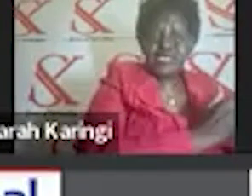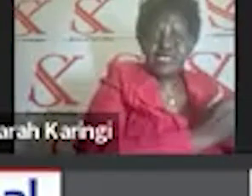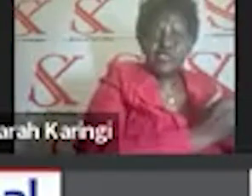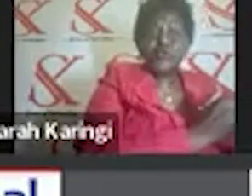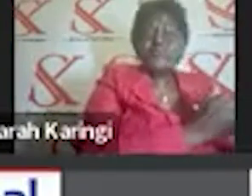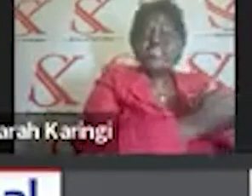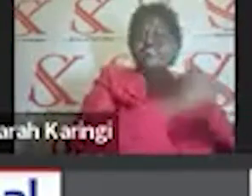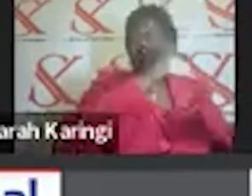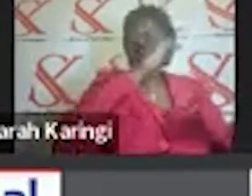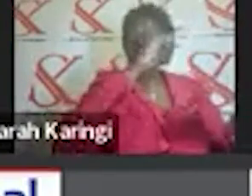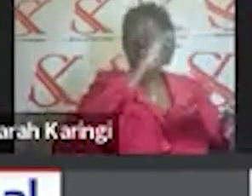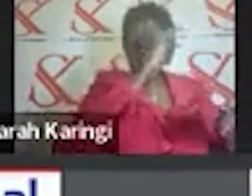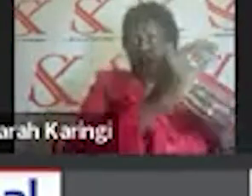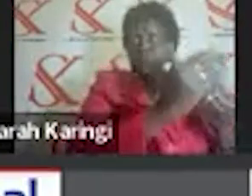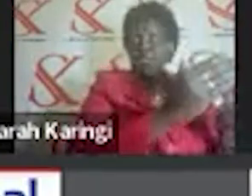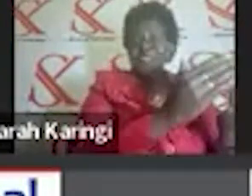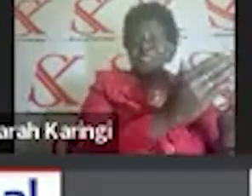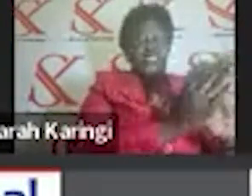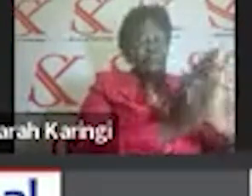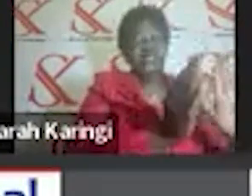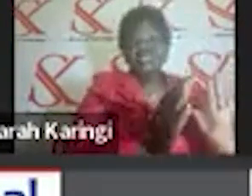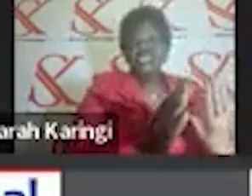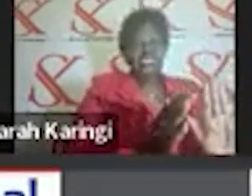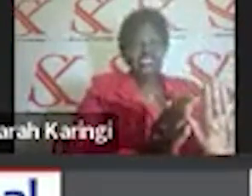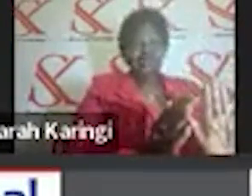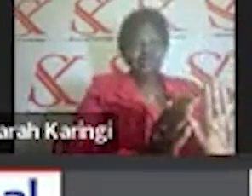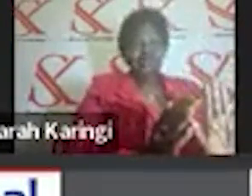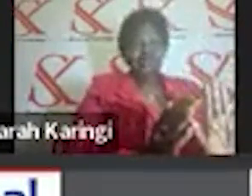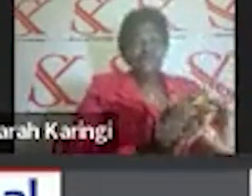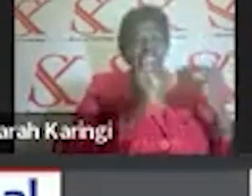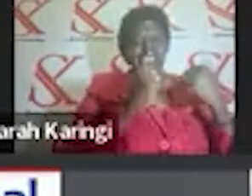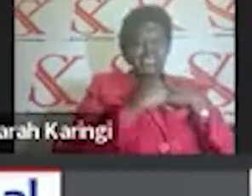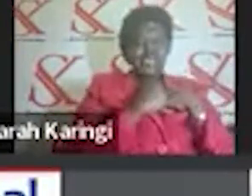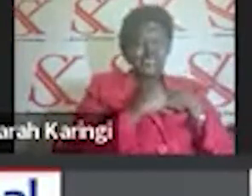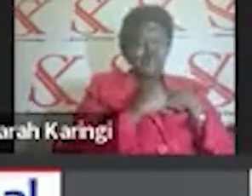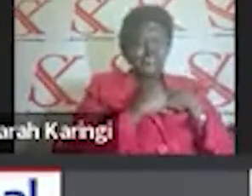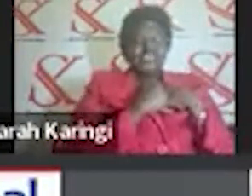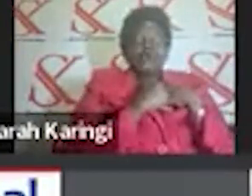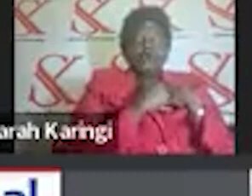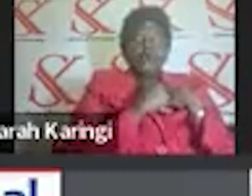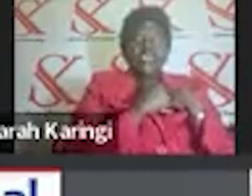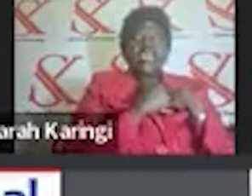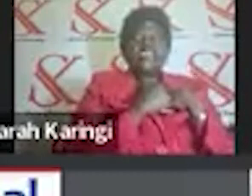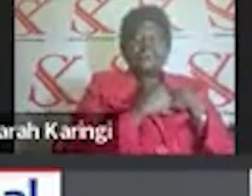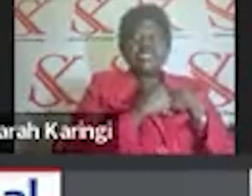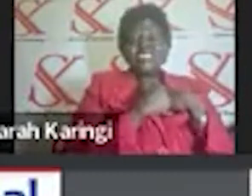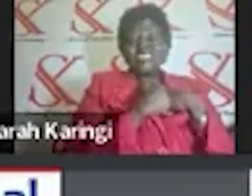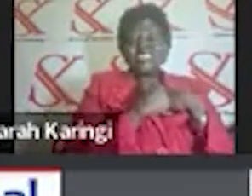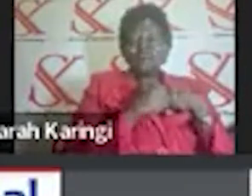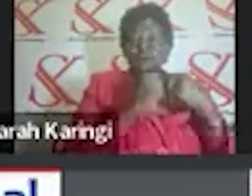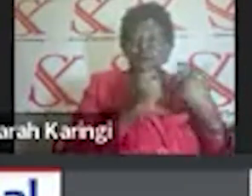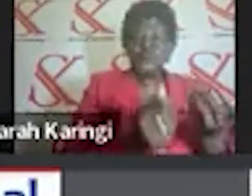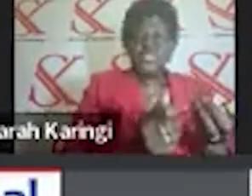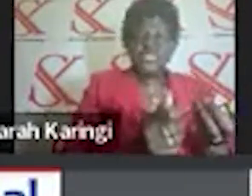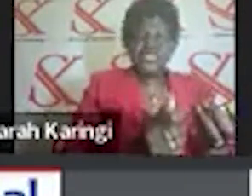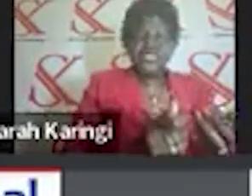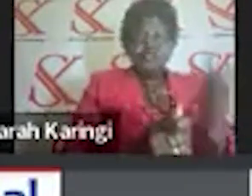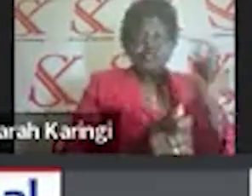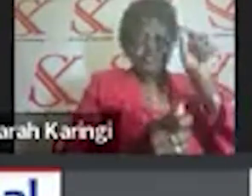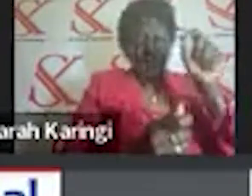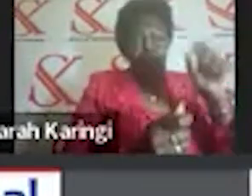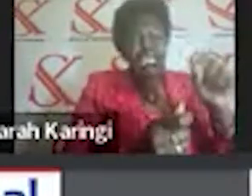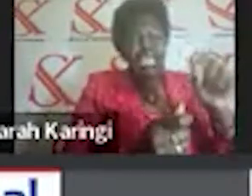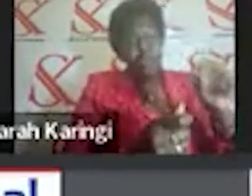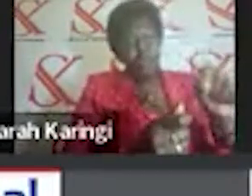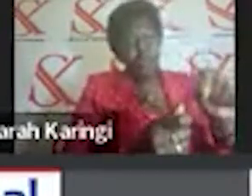supposed to be. So wherever you go in any part of the world, Jews are very successful. So I asked myself, then why can't we connect each other to opportunities?